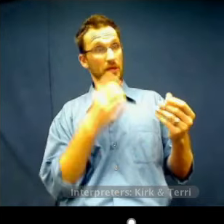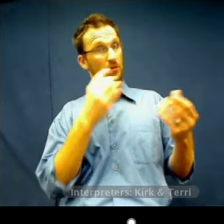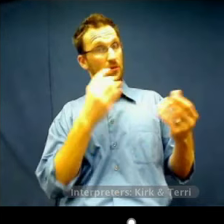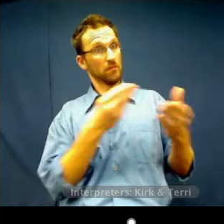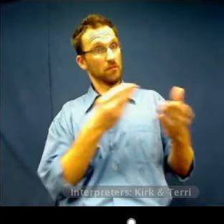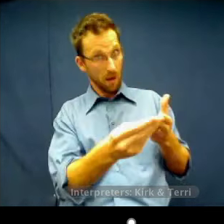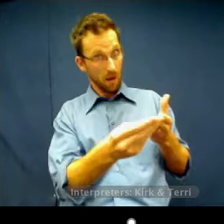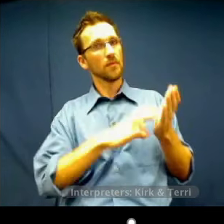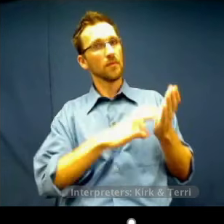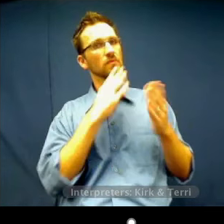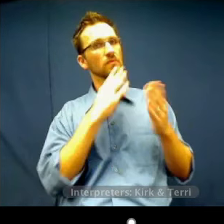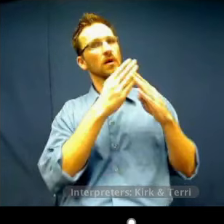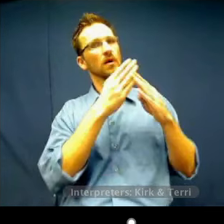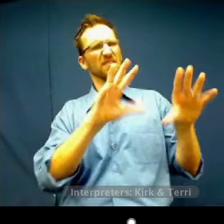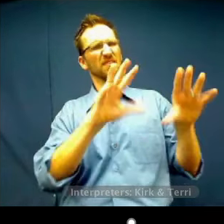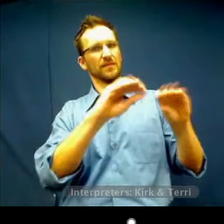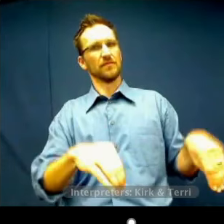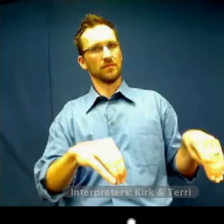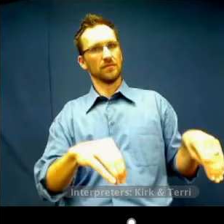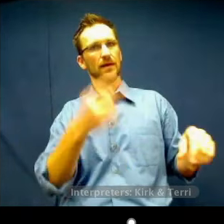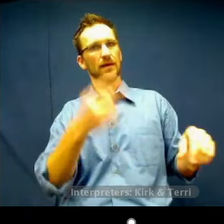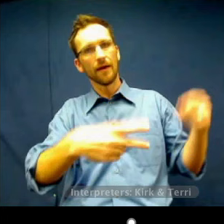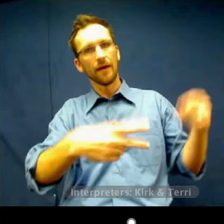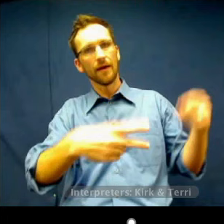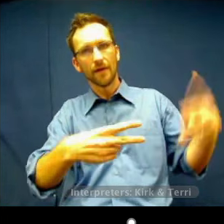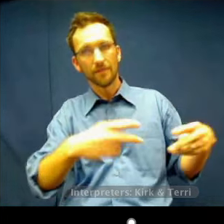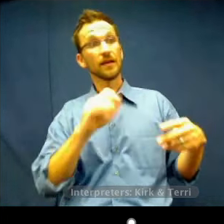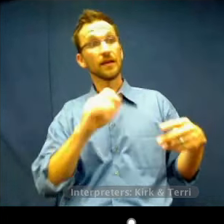there's a valid prenuptial agreement.